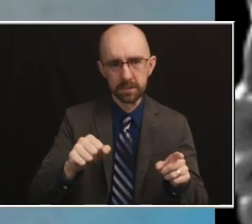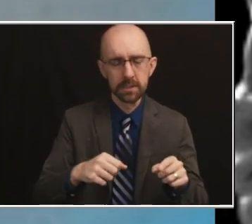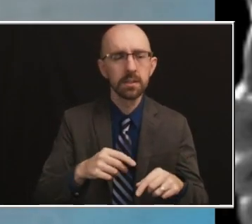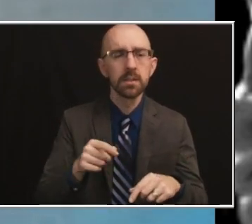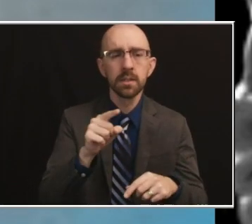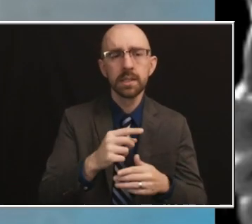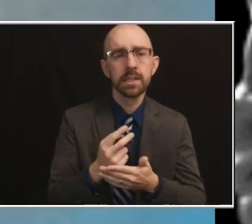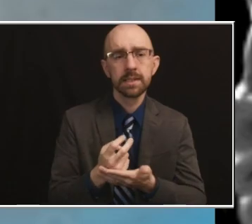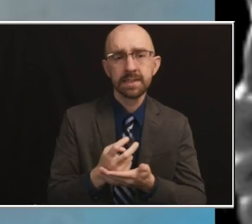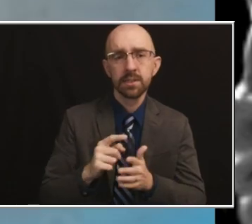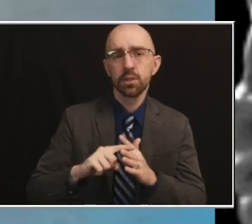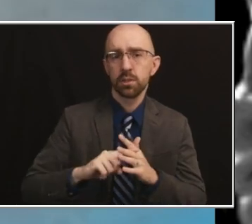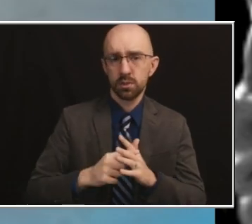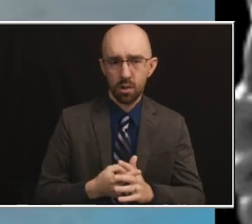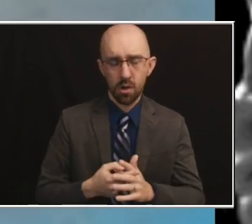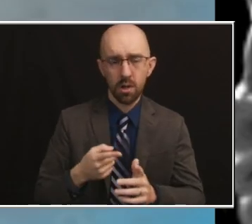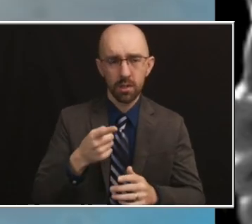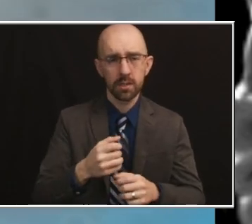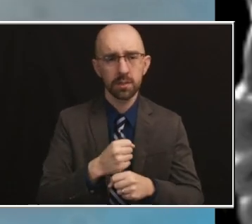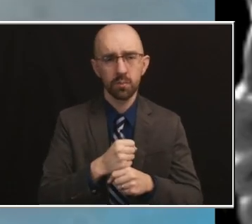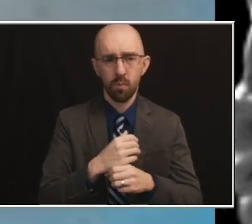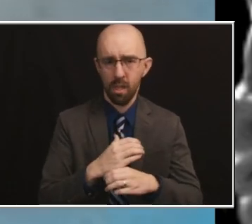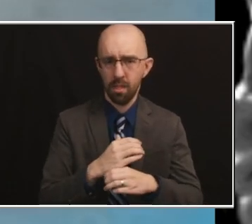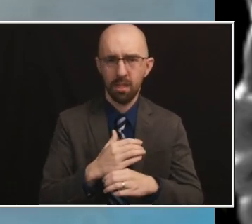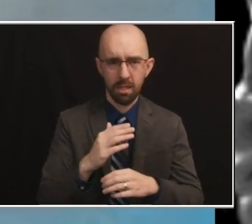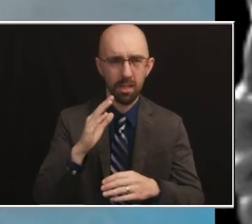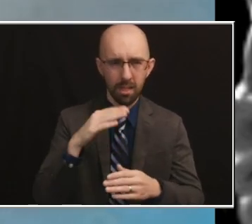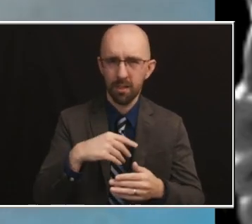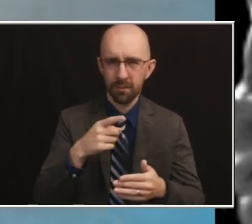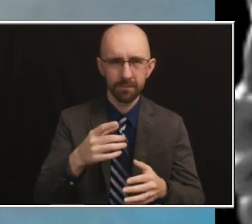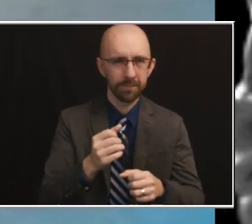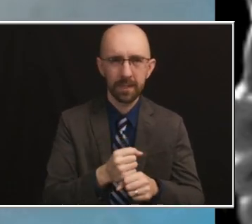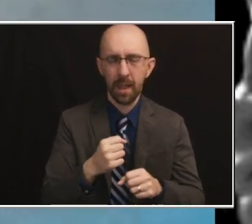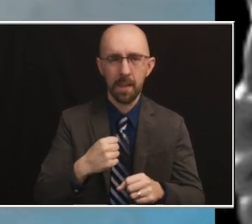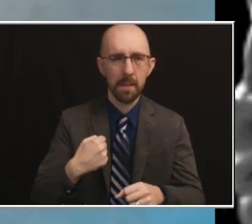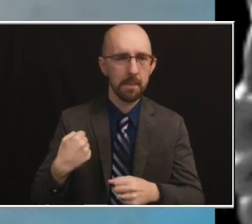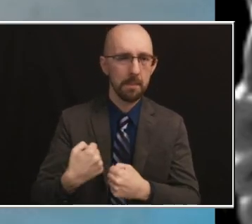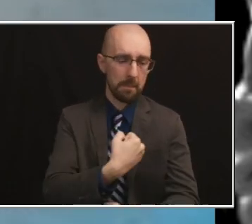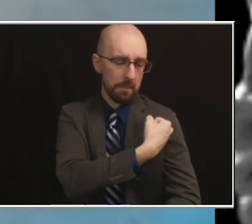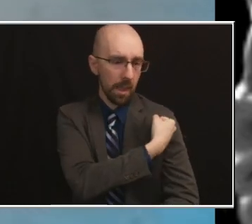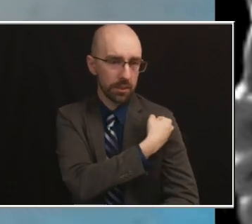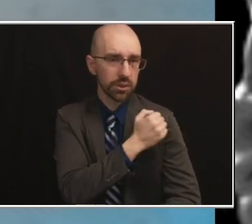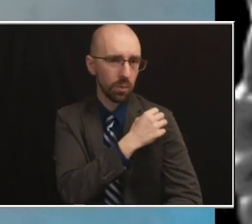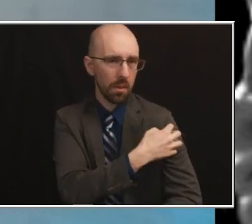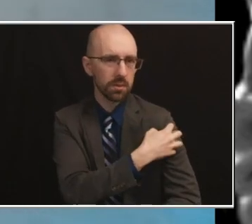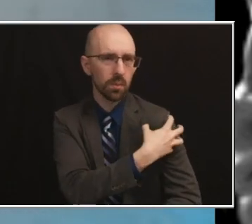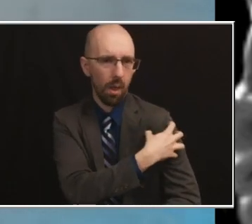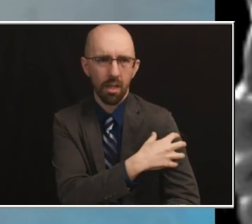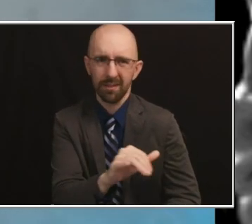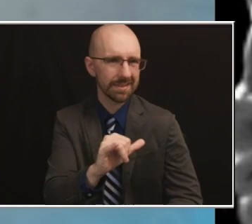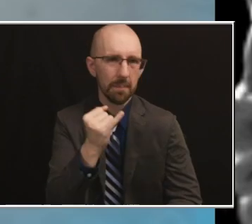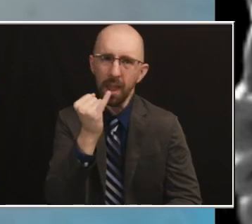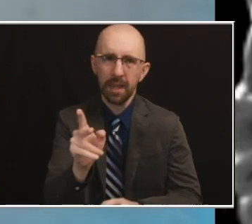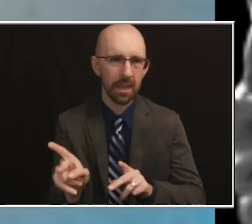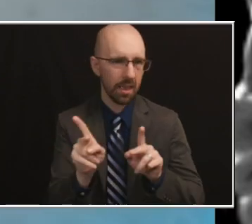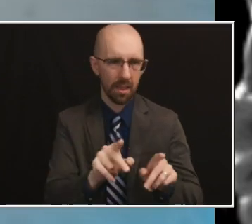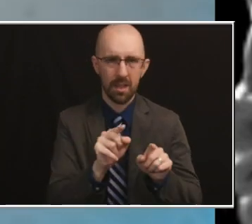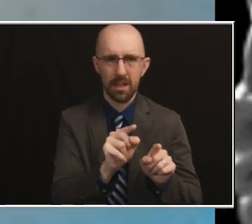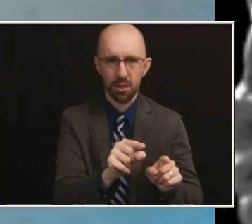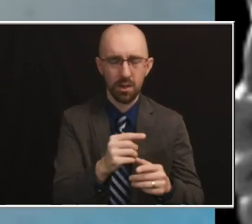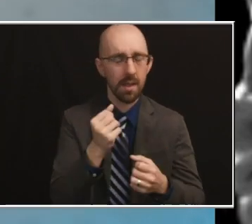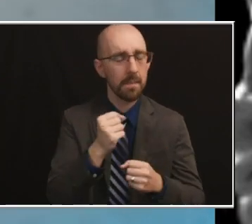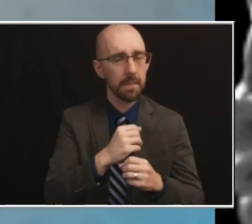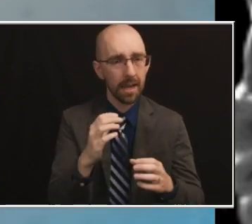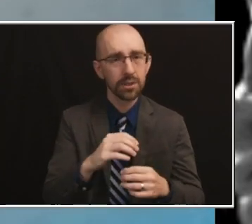starts, it swells, just like, if you get a punch in the shoulder, you get a bruise on your shoulder. So imagine a seizure is punching